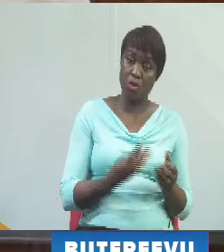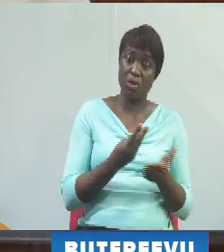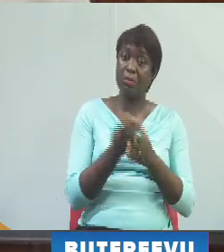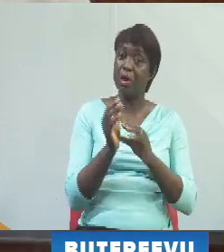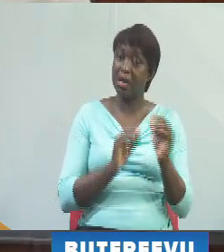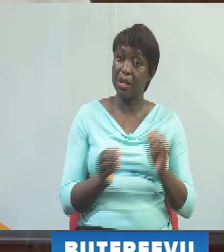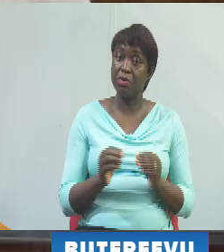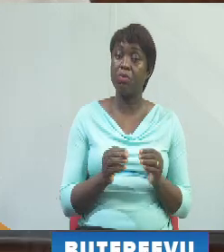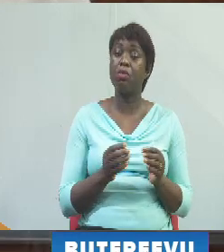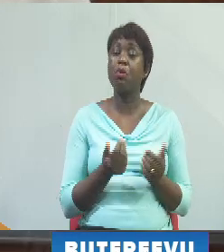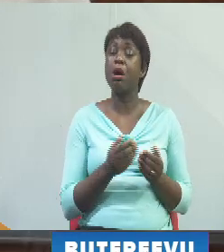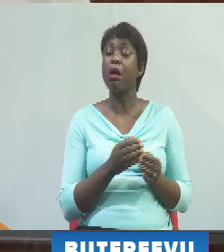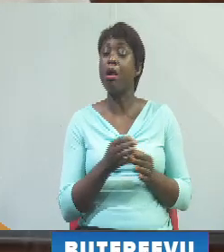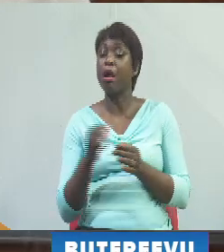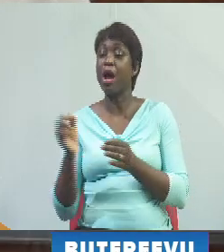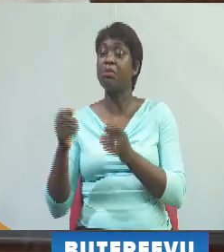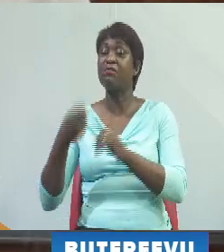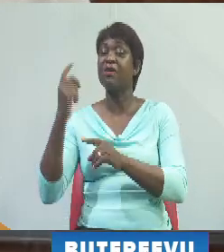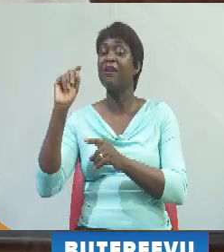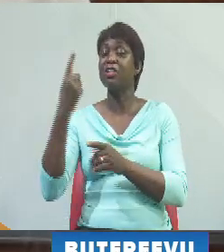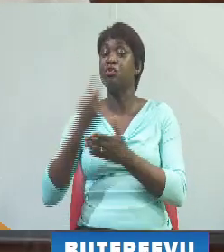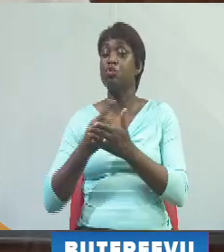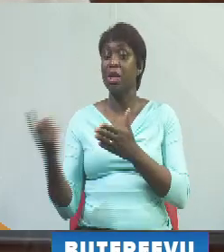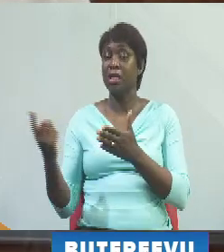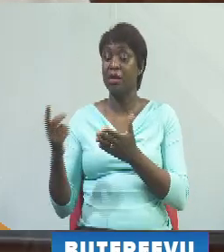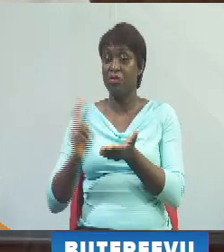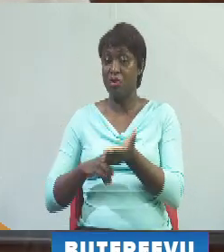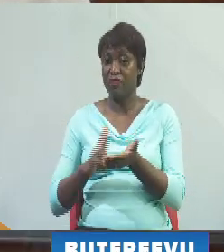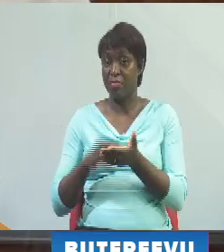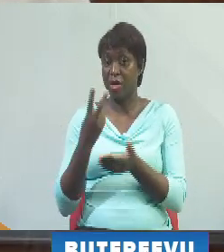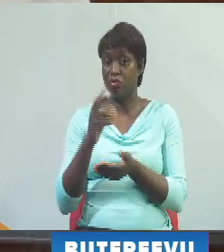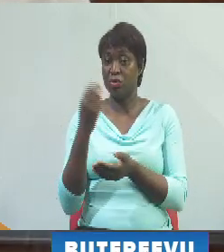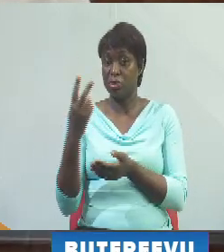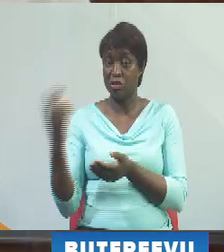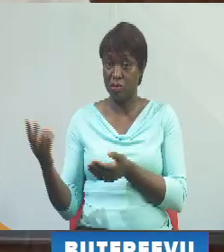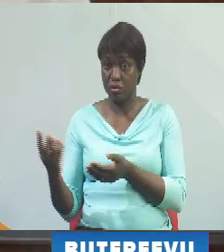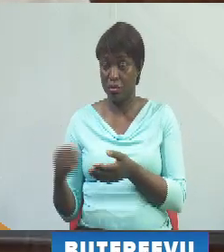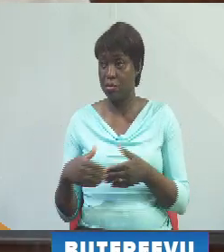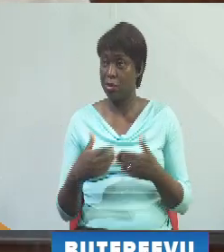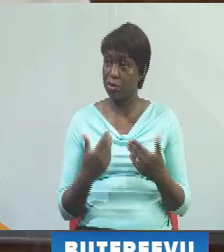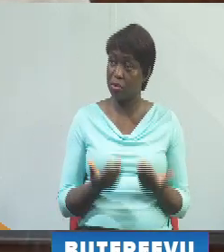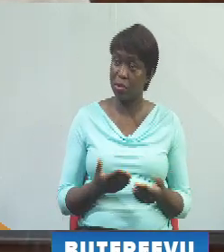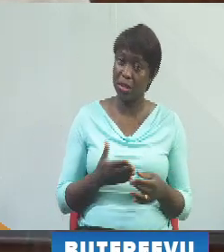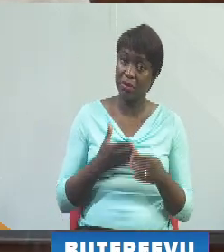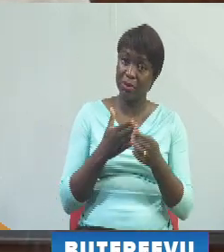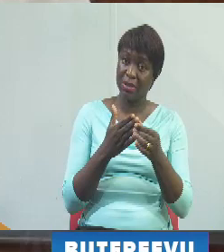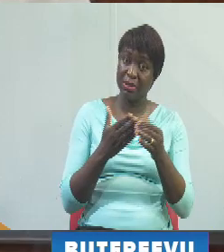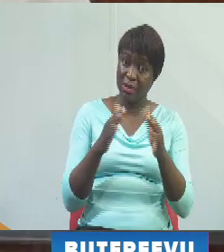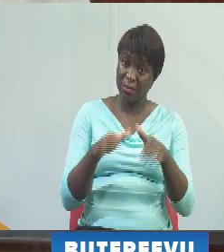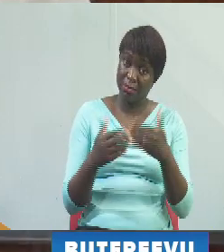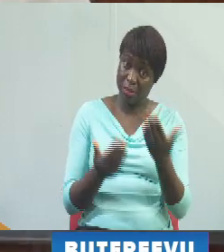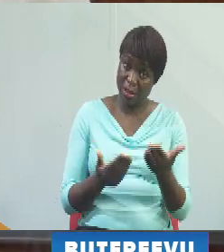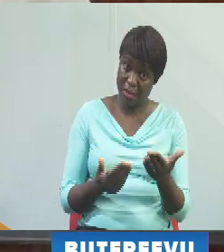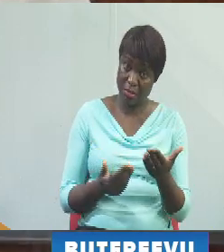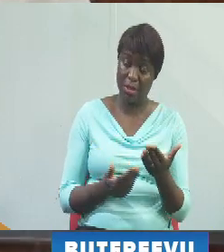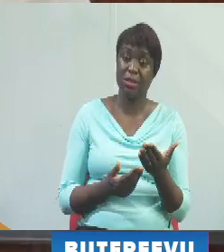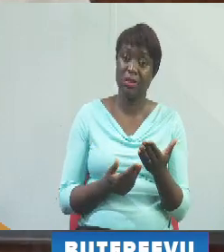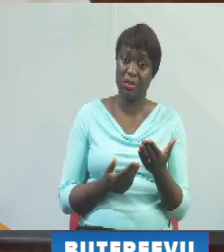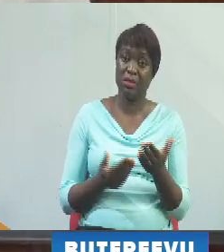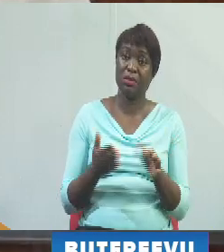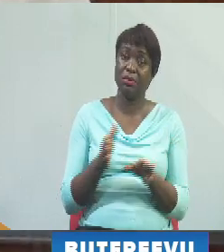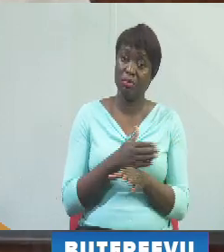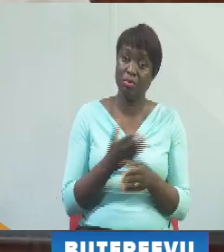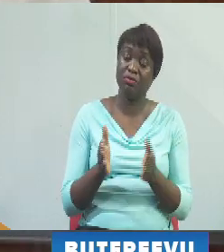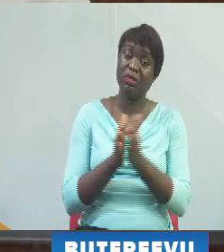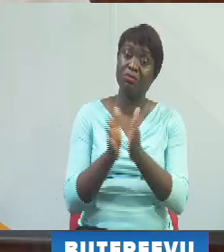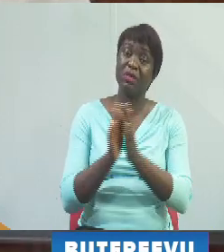first week of November 2022. Right Honorable Speaker, I've provided a table which shows the